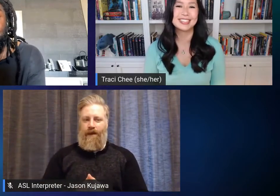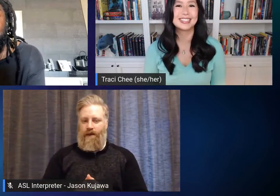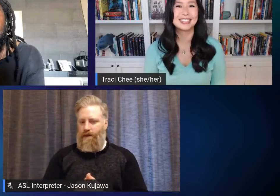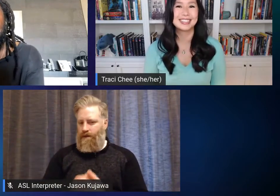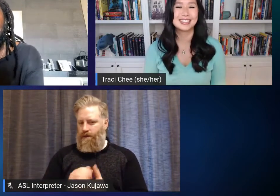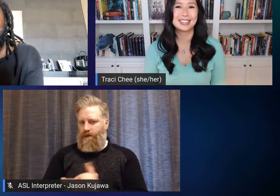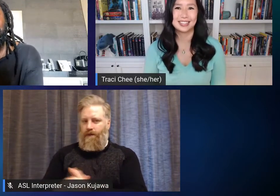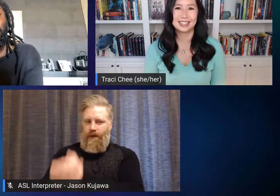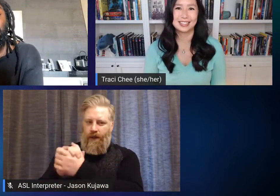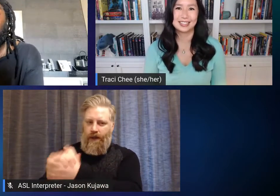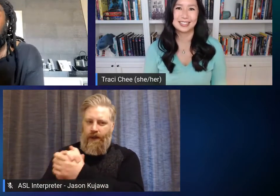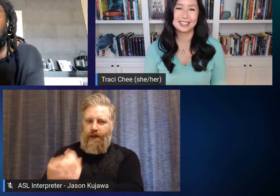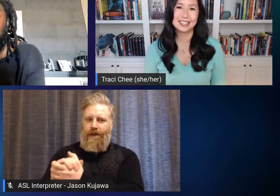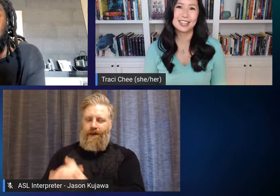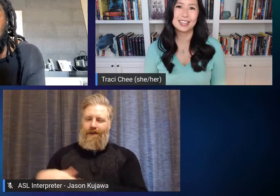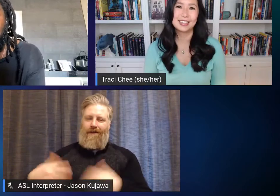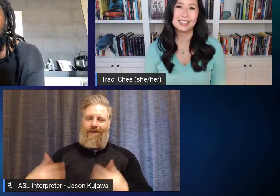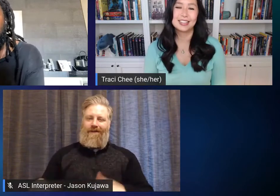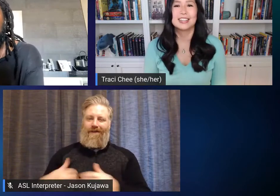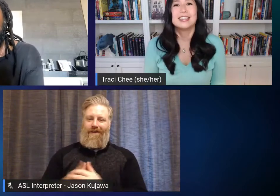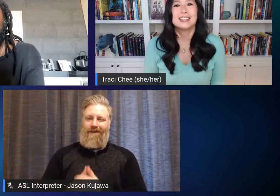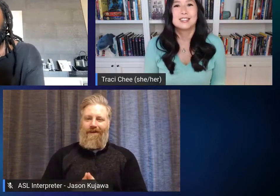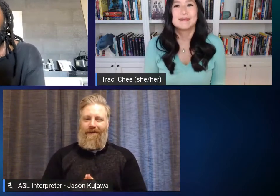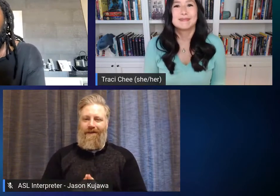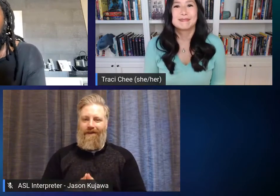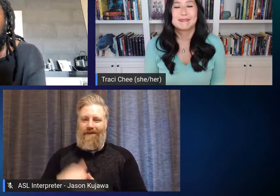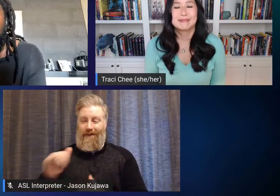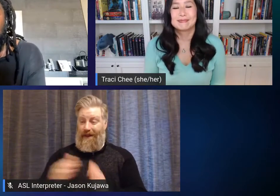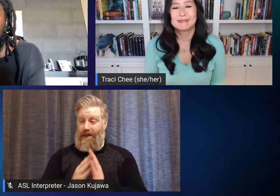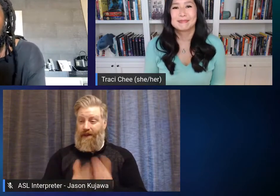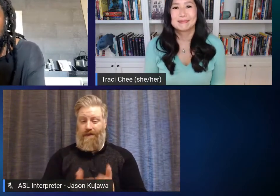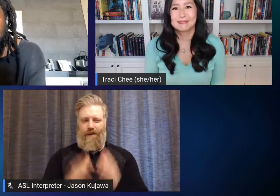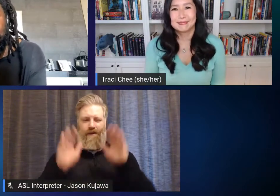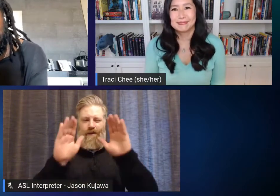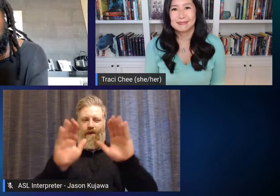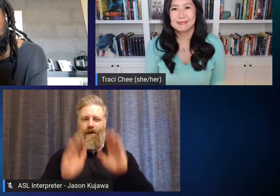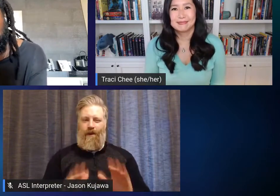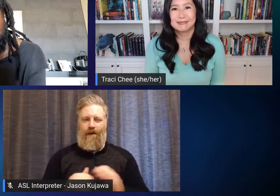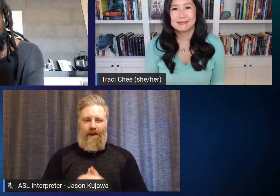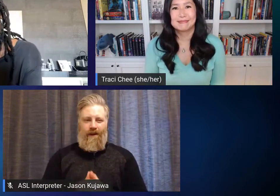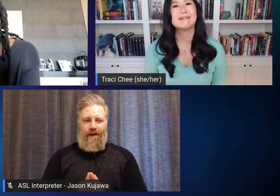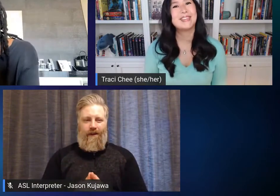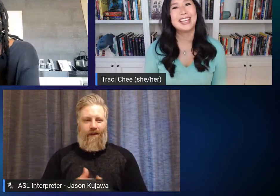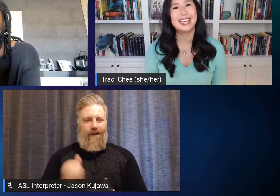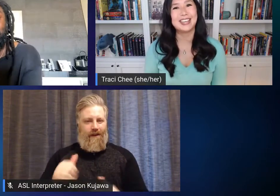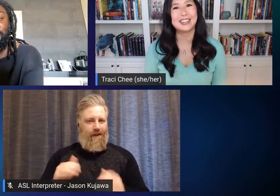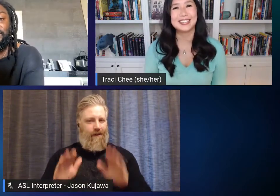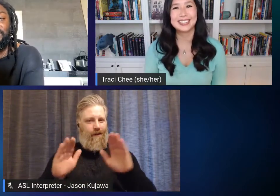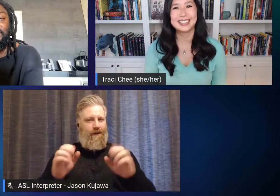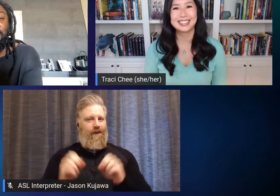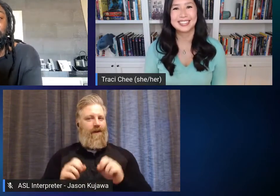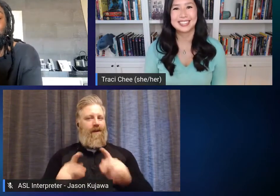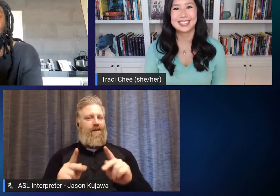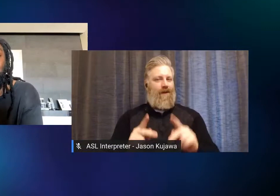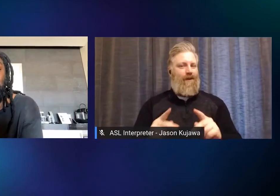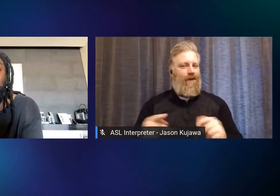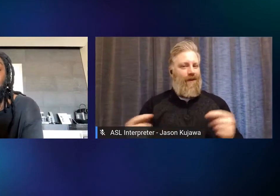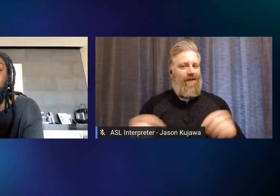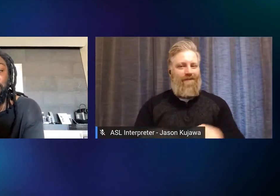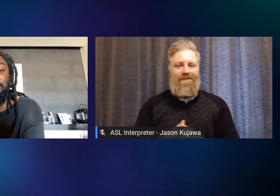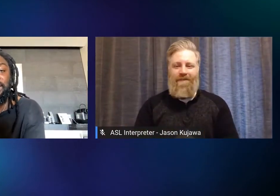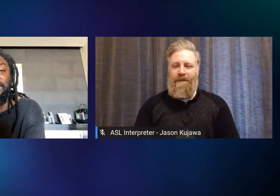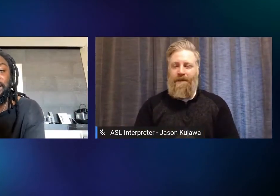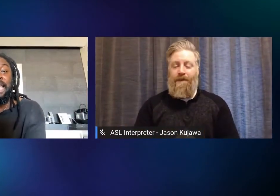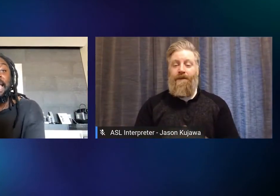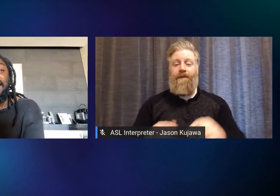congratulations to you in advance. What a wonderful, wonderful book, and what a wonderful opportunity to share this time with you. Thank you. Of course,